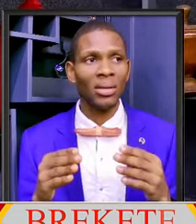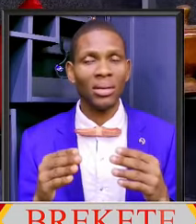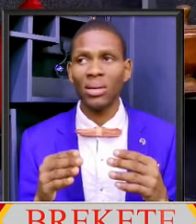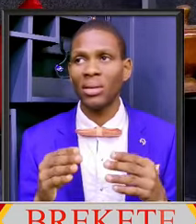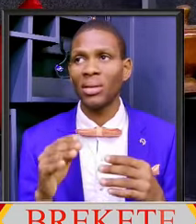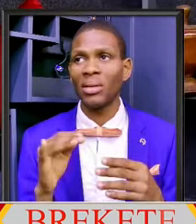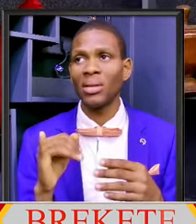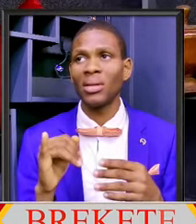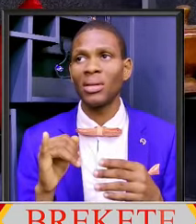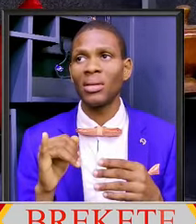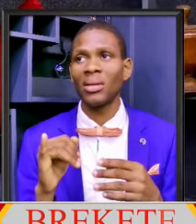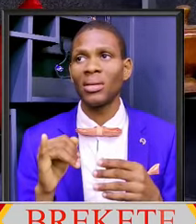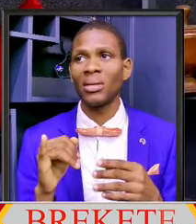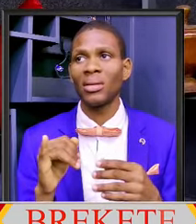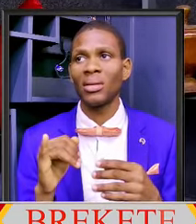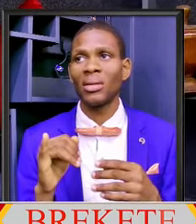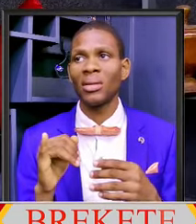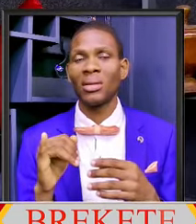hijab